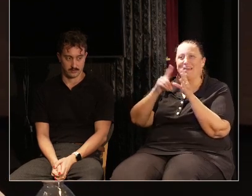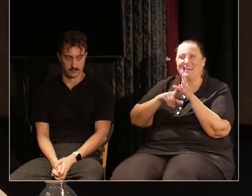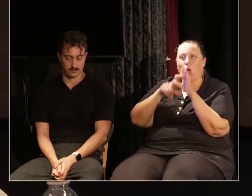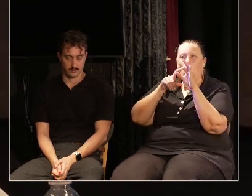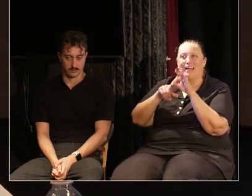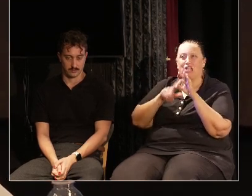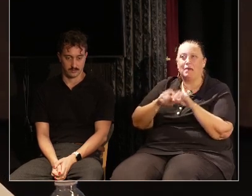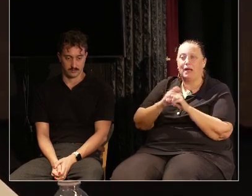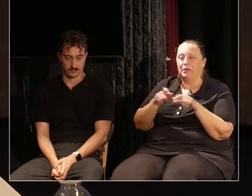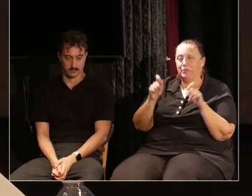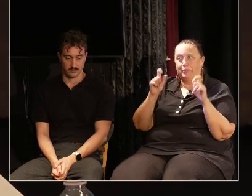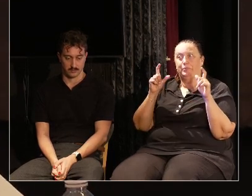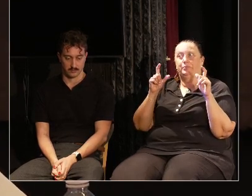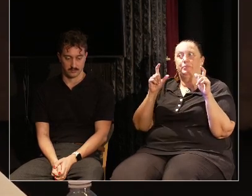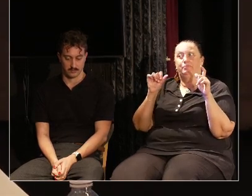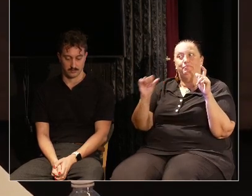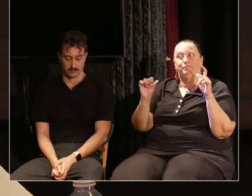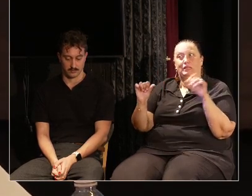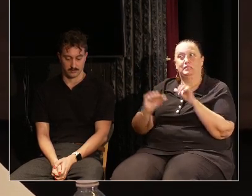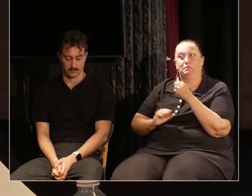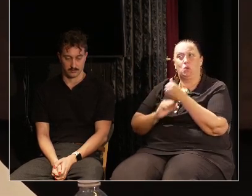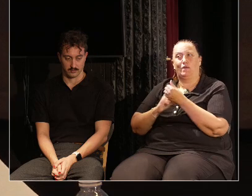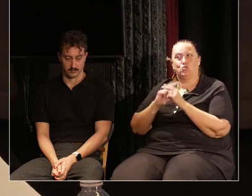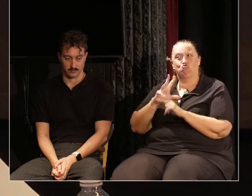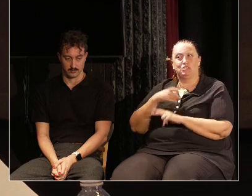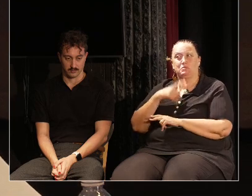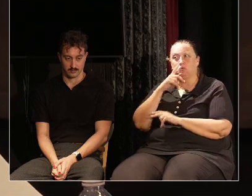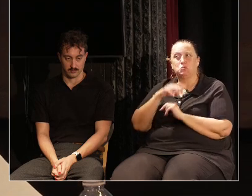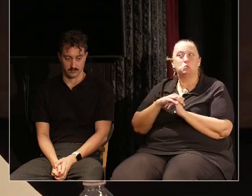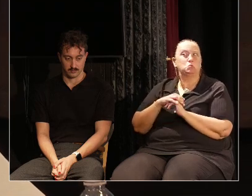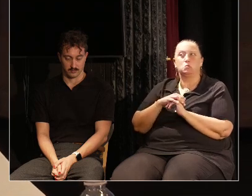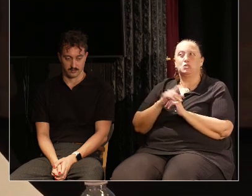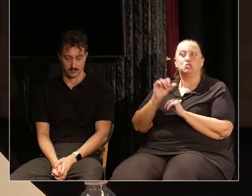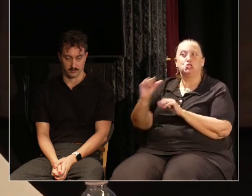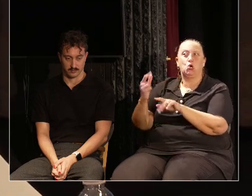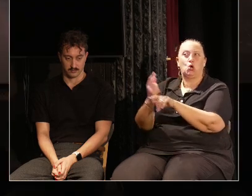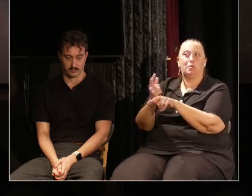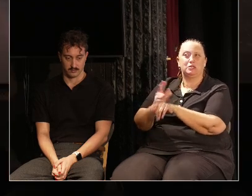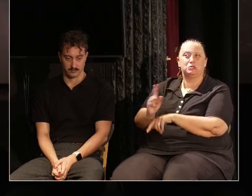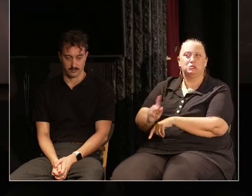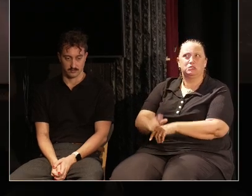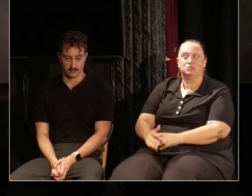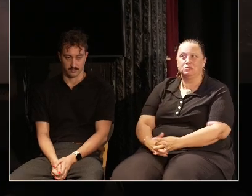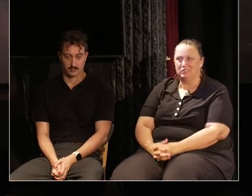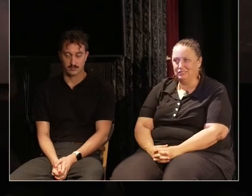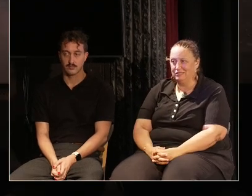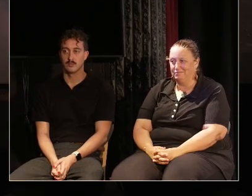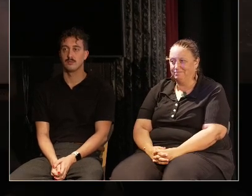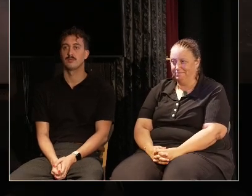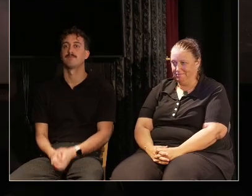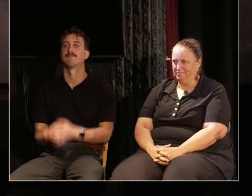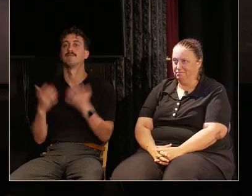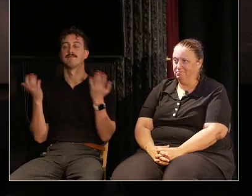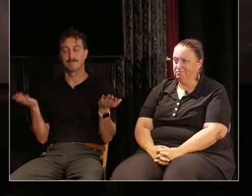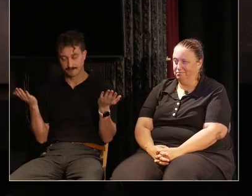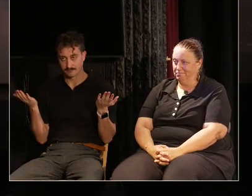raised questions about the opposition support for trans people. What do you want to comment on this? Well, I